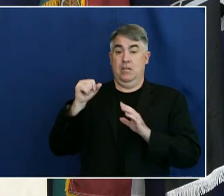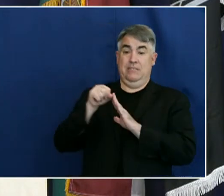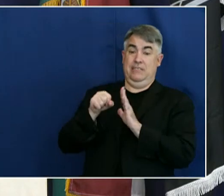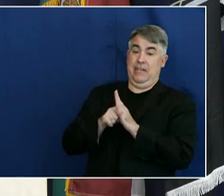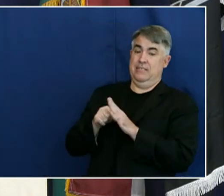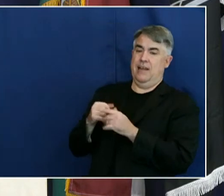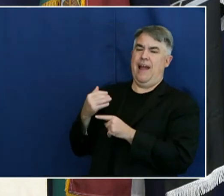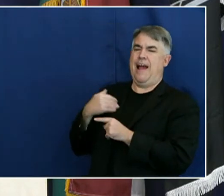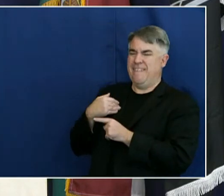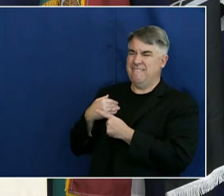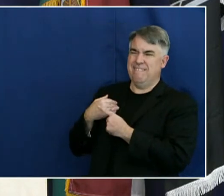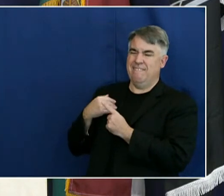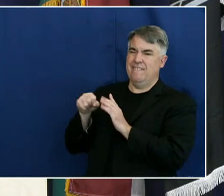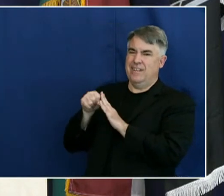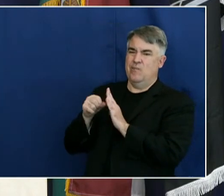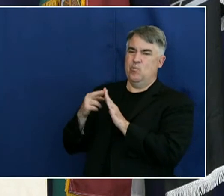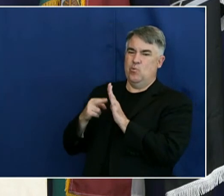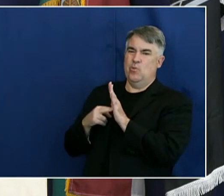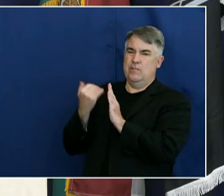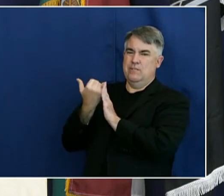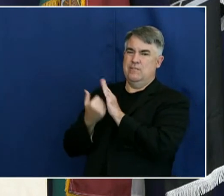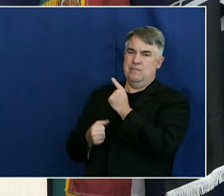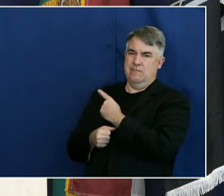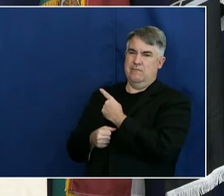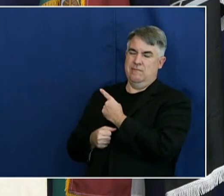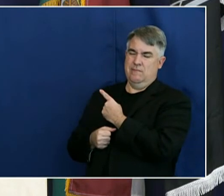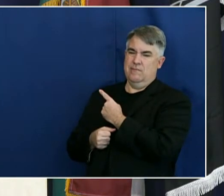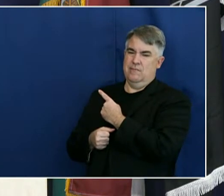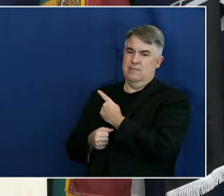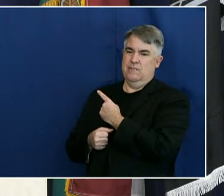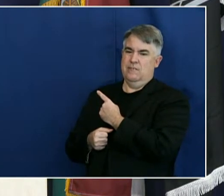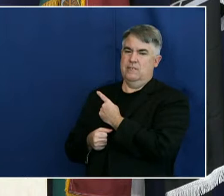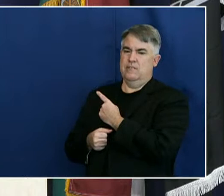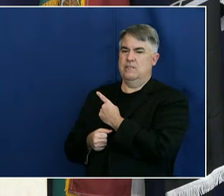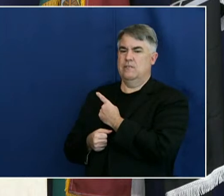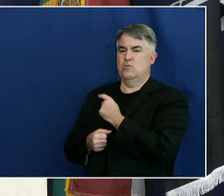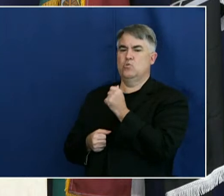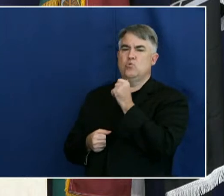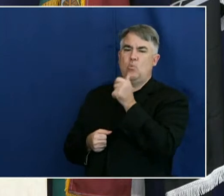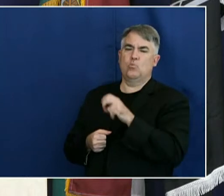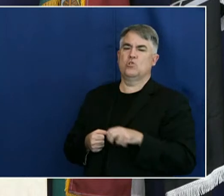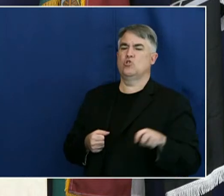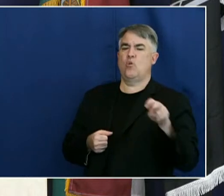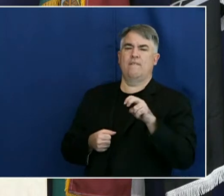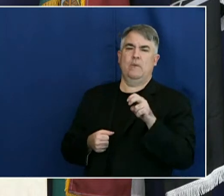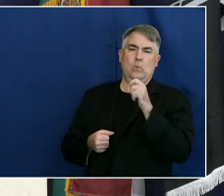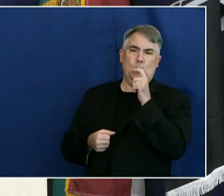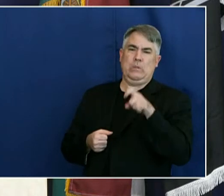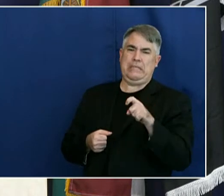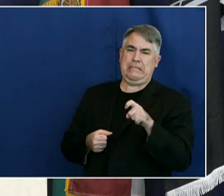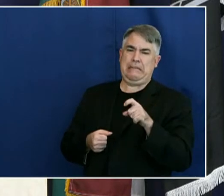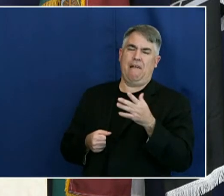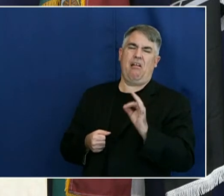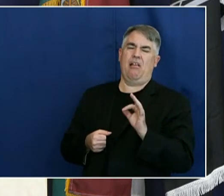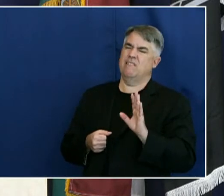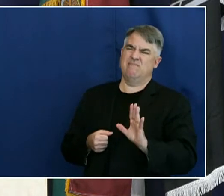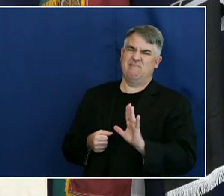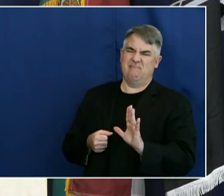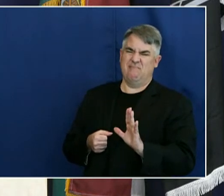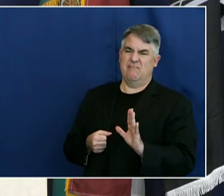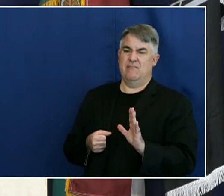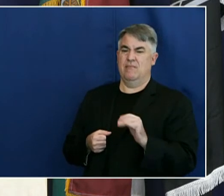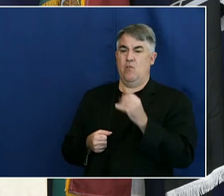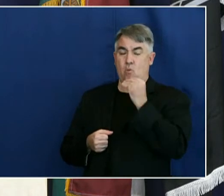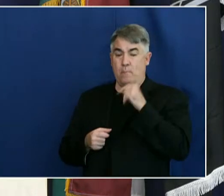and advisory in place encouraging Californians to avoid non-essential travel more than 120 miles from someone's place of residence. Again,